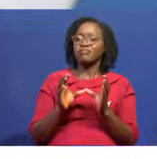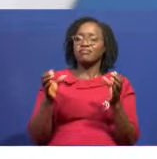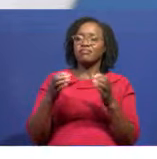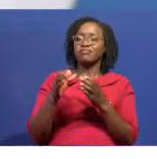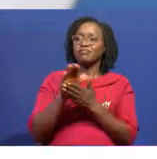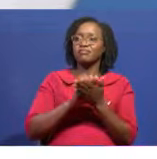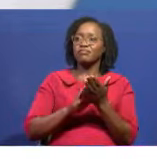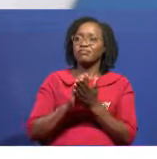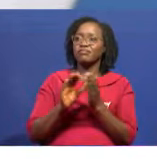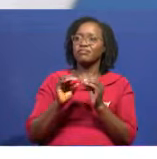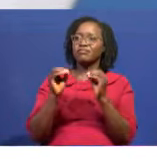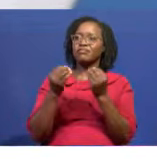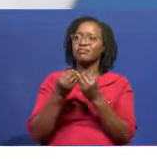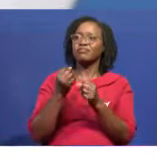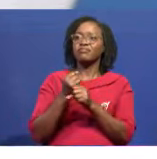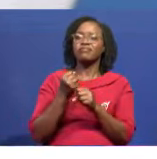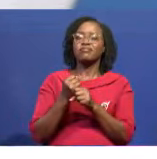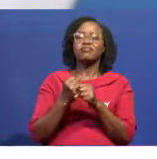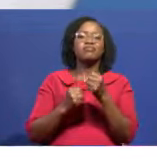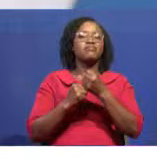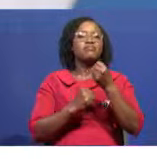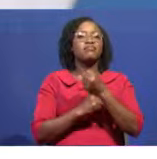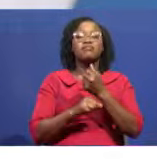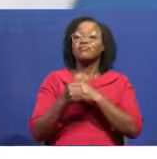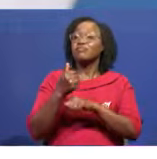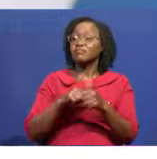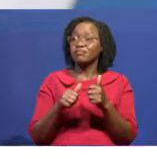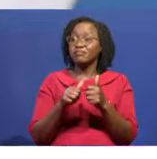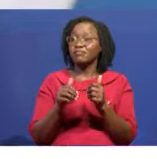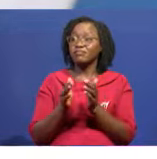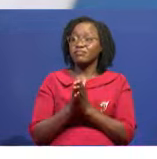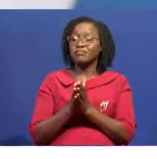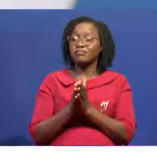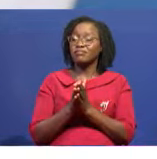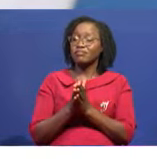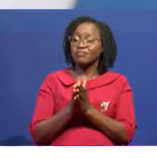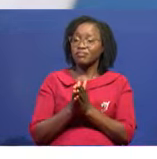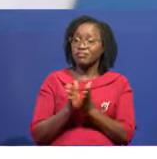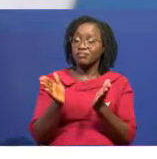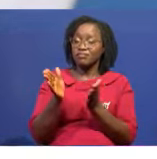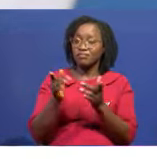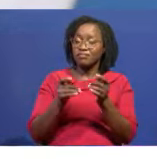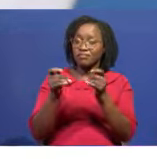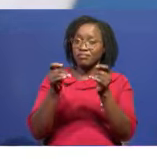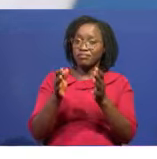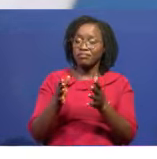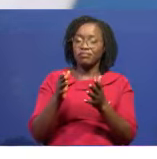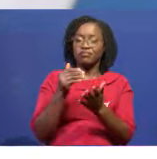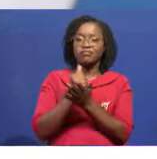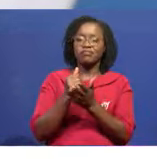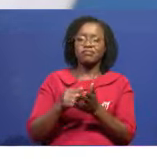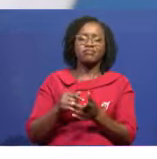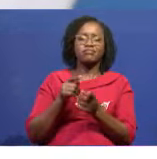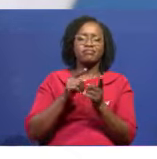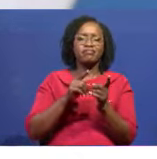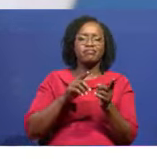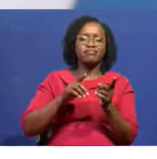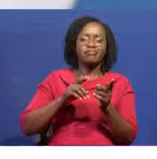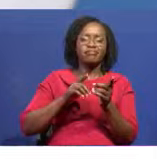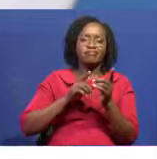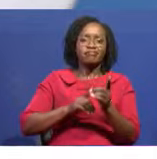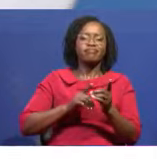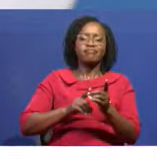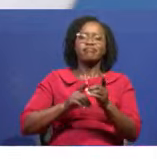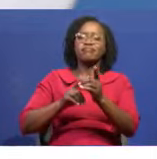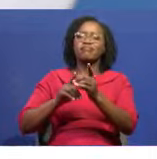community-based organizations that we work with that support our activities in the Ombudsman's Office. And we also had a walk that happened on Saturday, which had